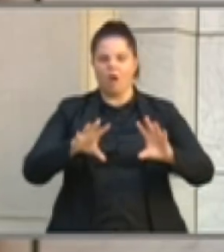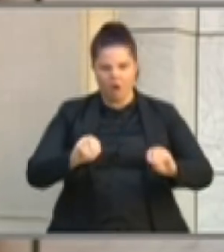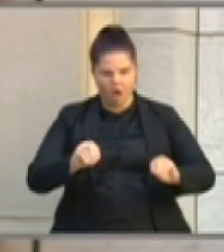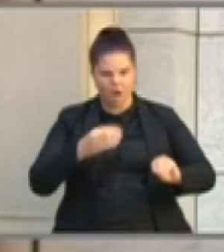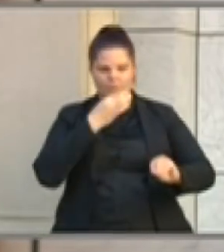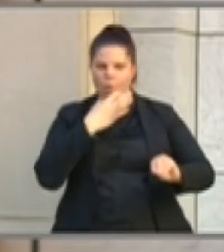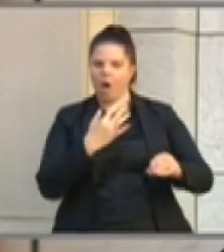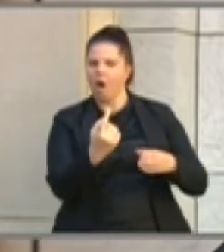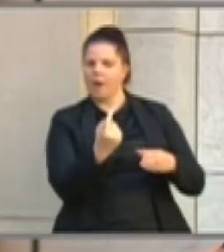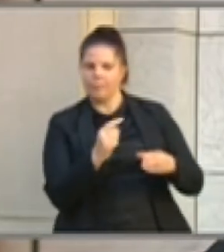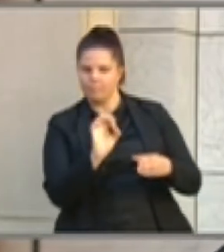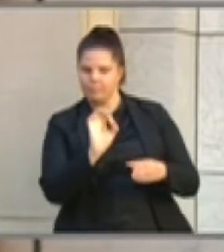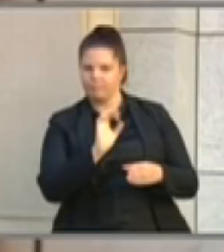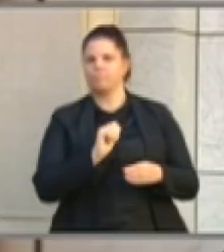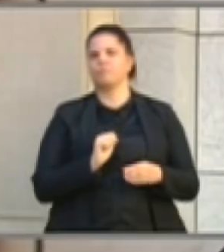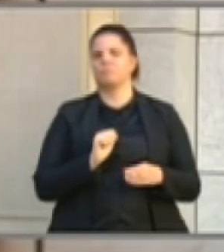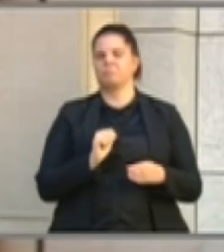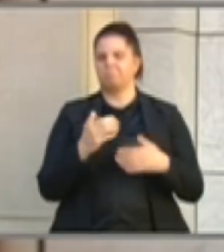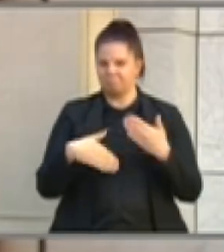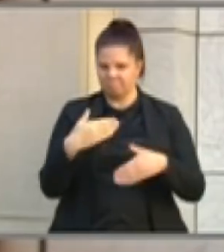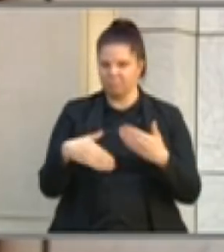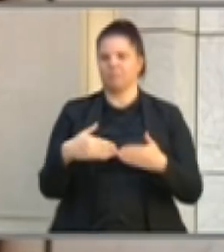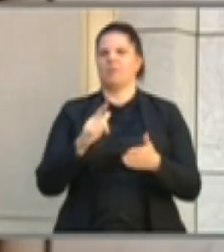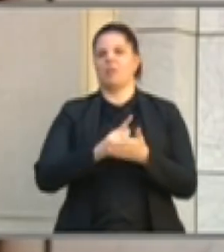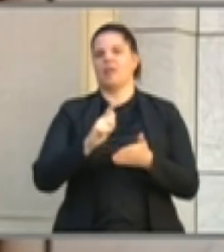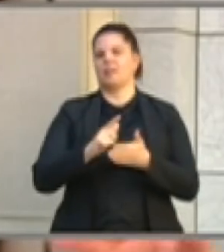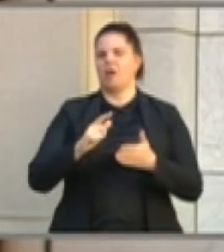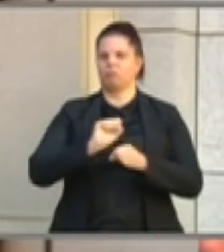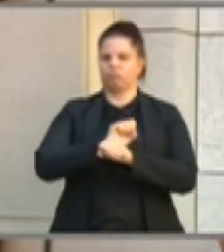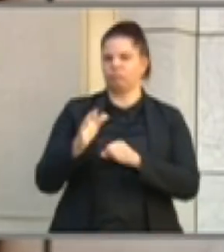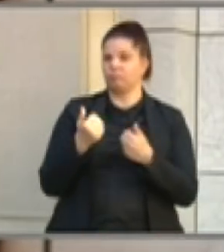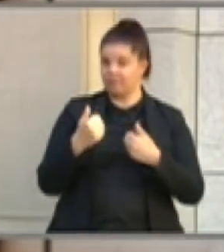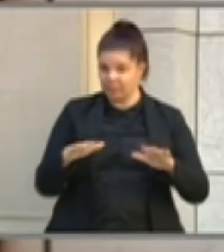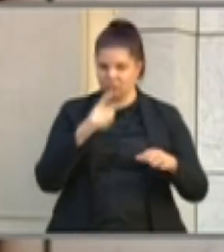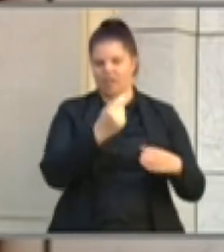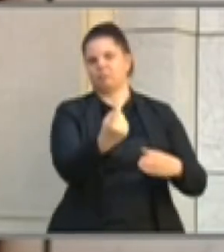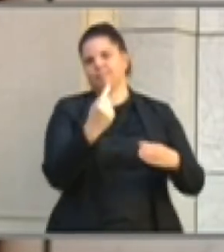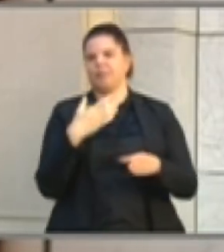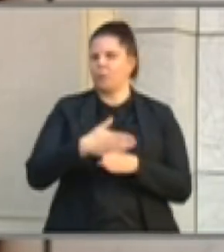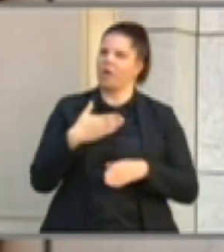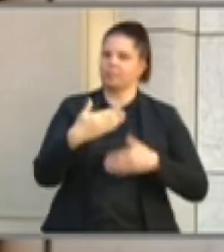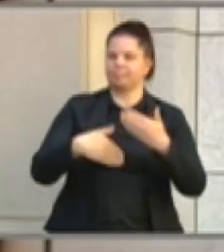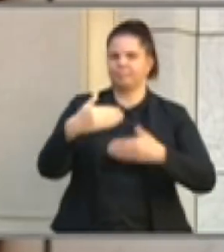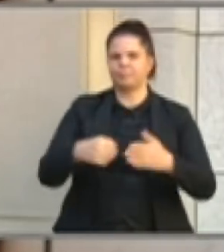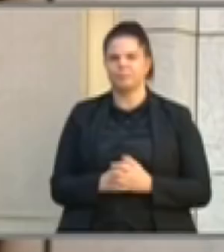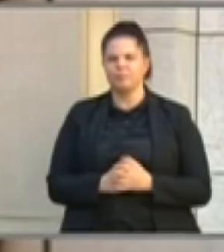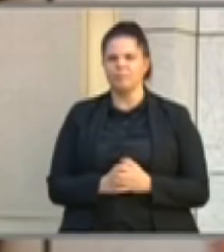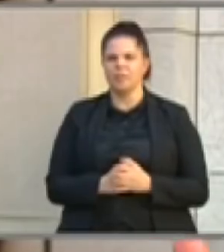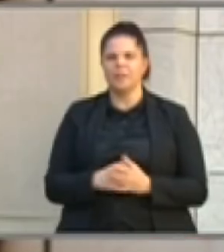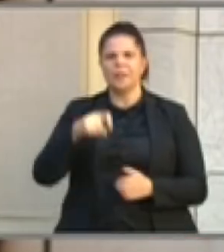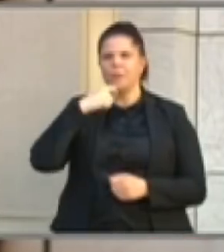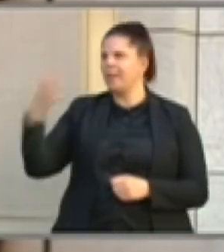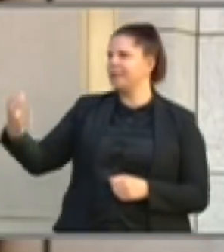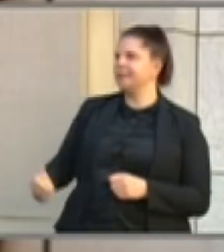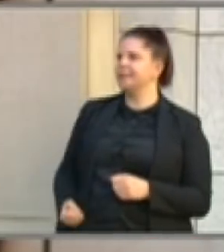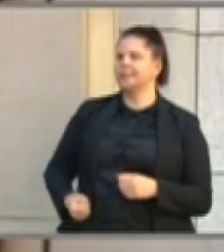this isn't money for people just to go away and do nothing. This is about people remaining connected to their business and looking